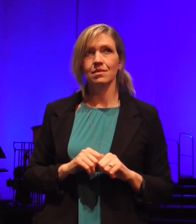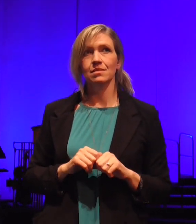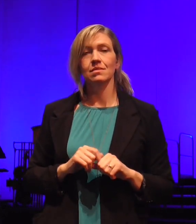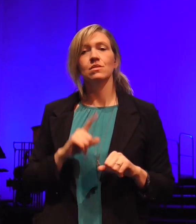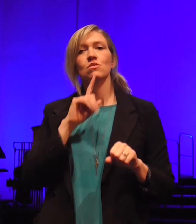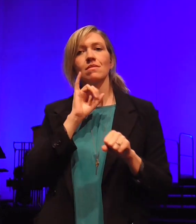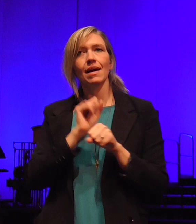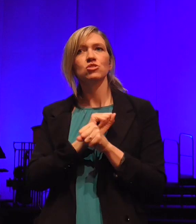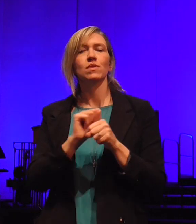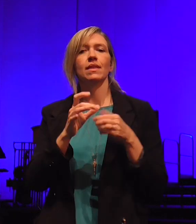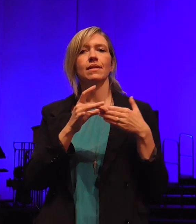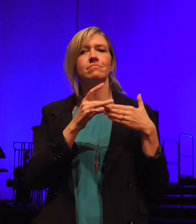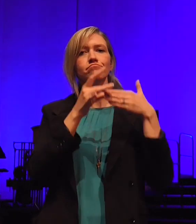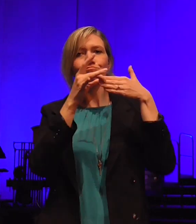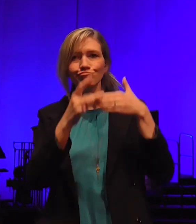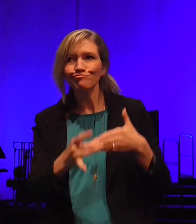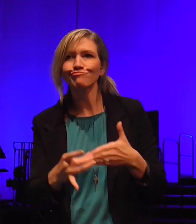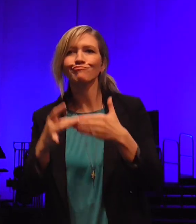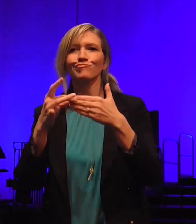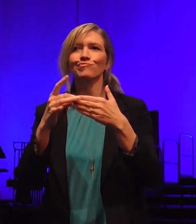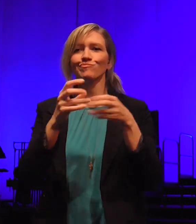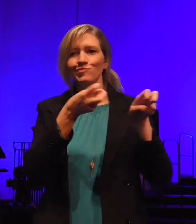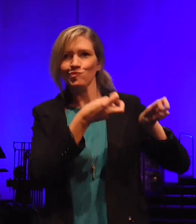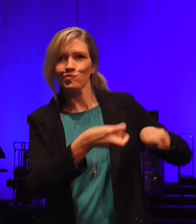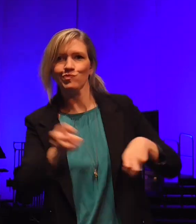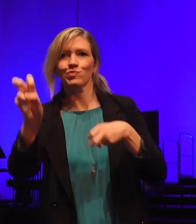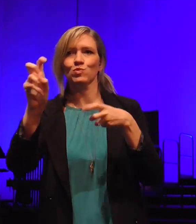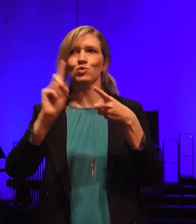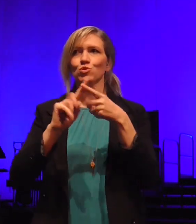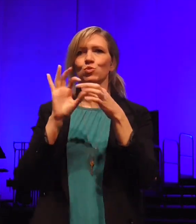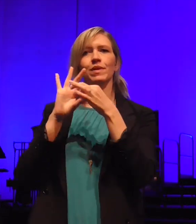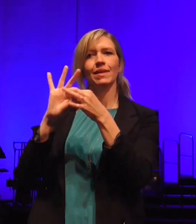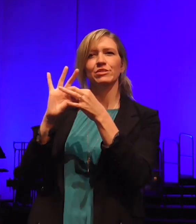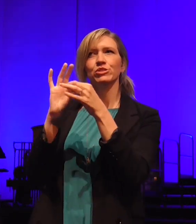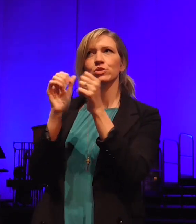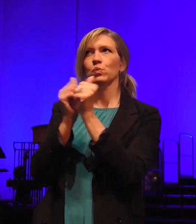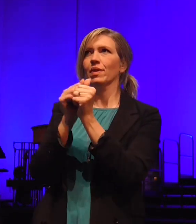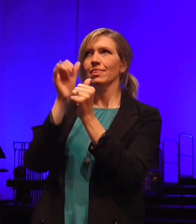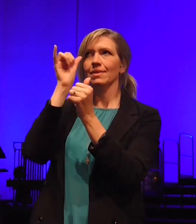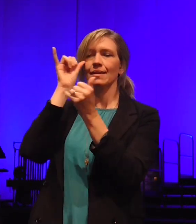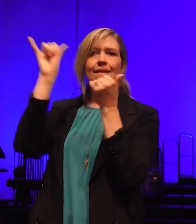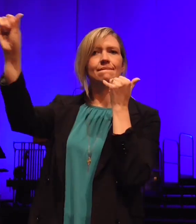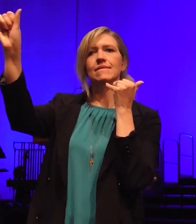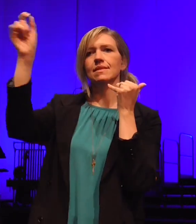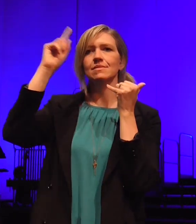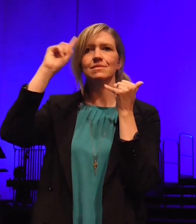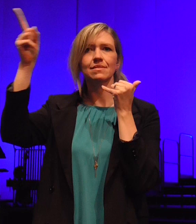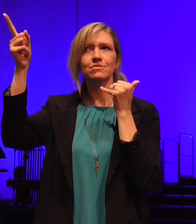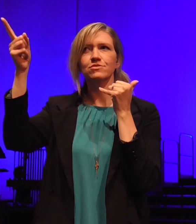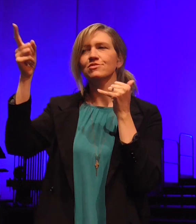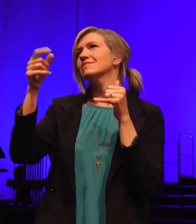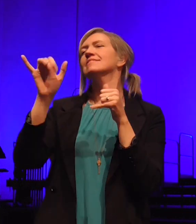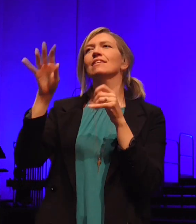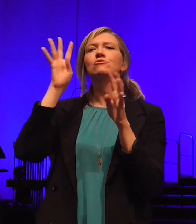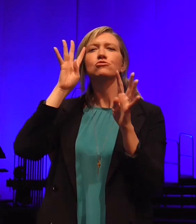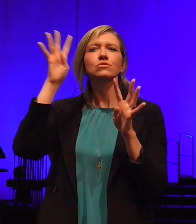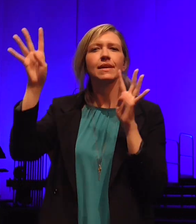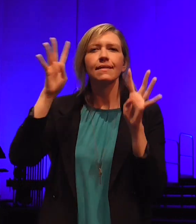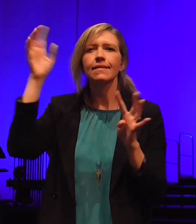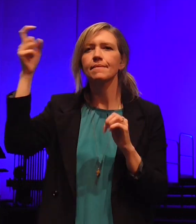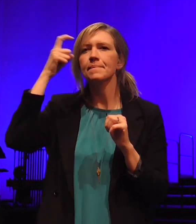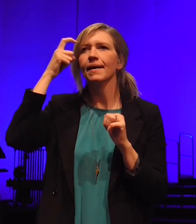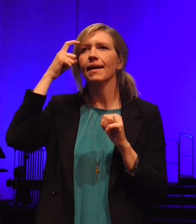They're actually segues into our connection with an infinite intelligence and a